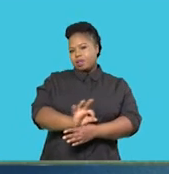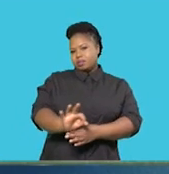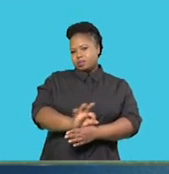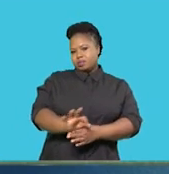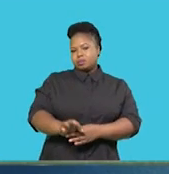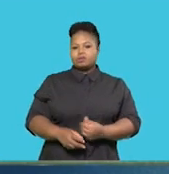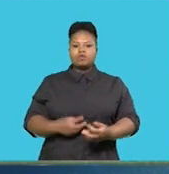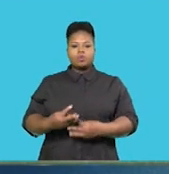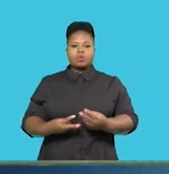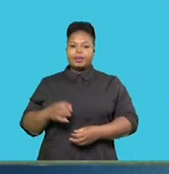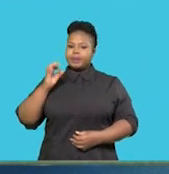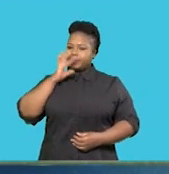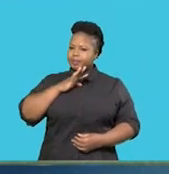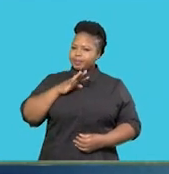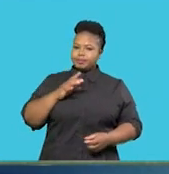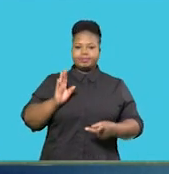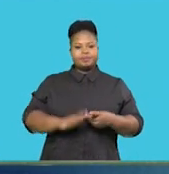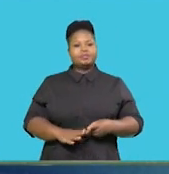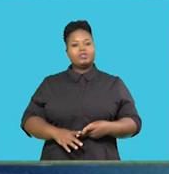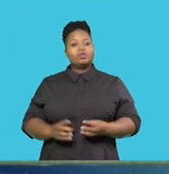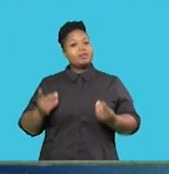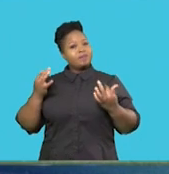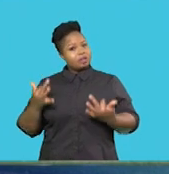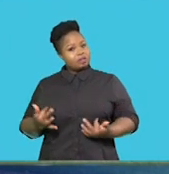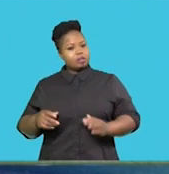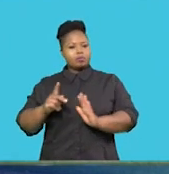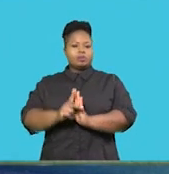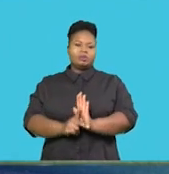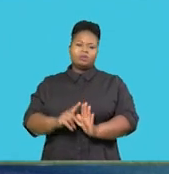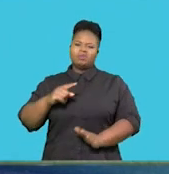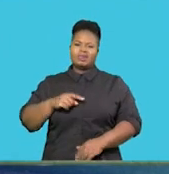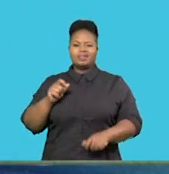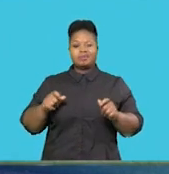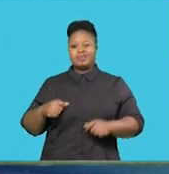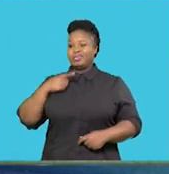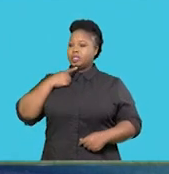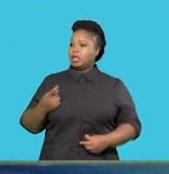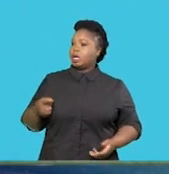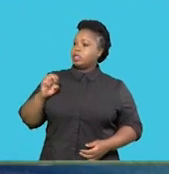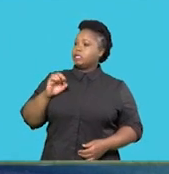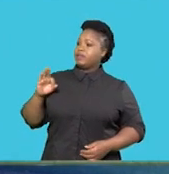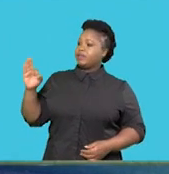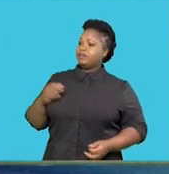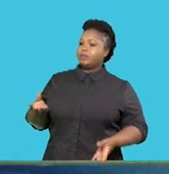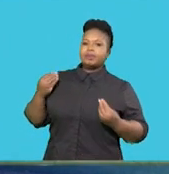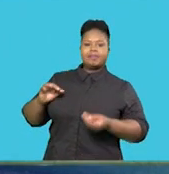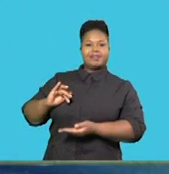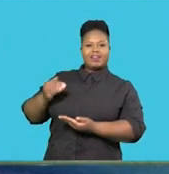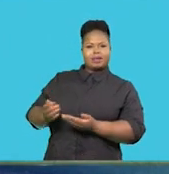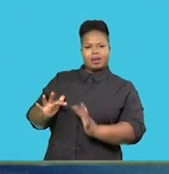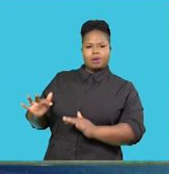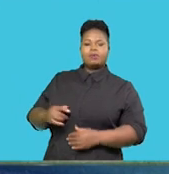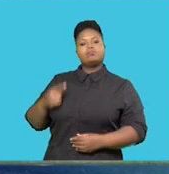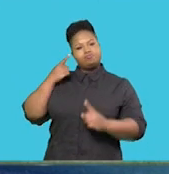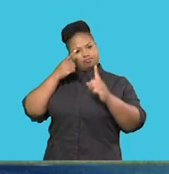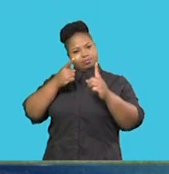addressing unemployment, what plans we have on the fiscal policy. You know, because people like to say, EFF, how are they going to fund these things? That's the purpose